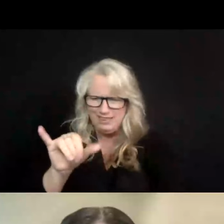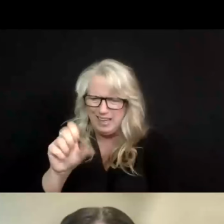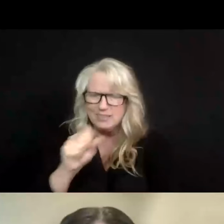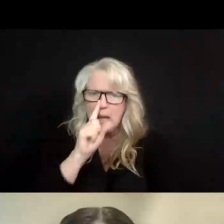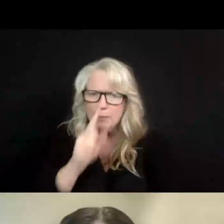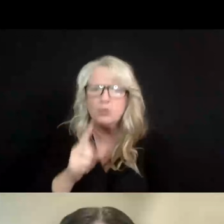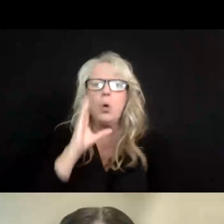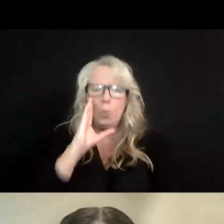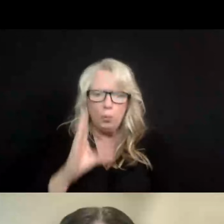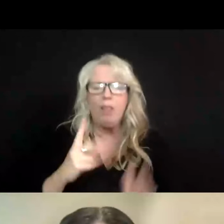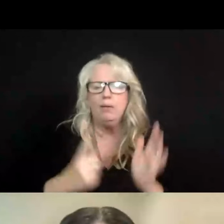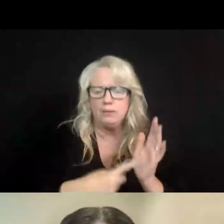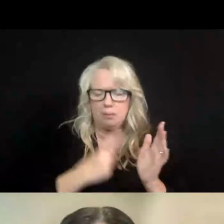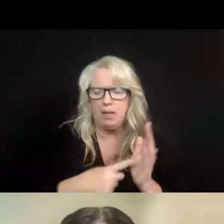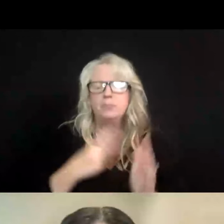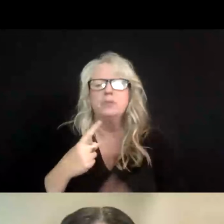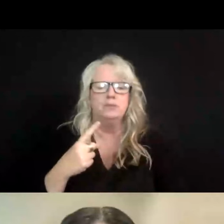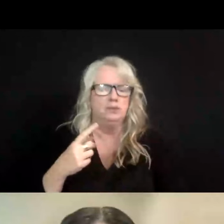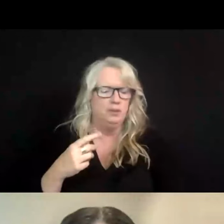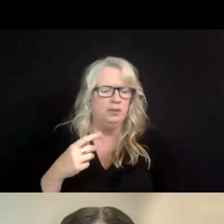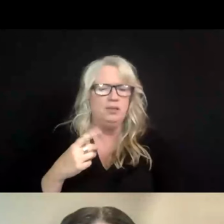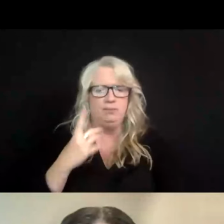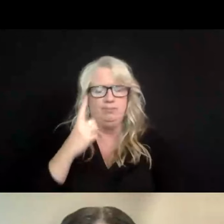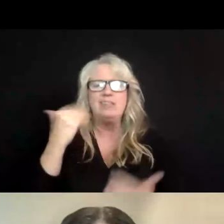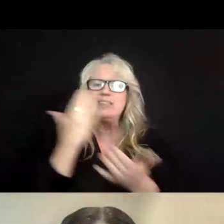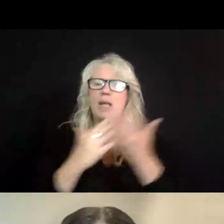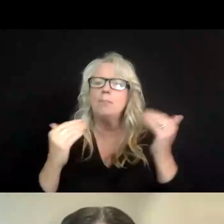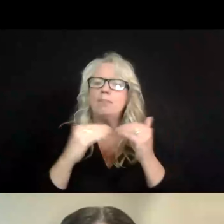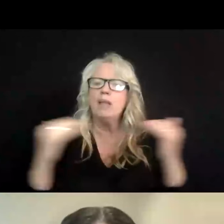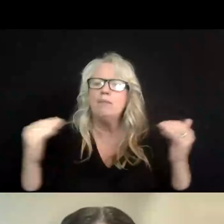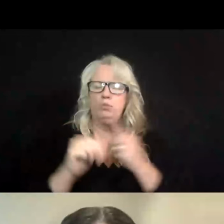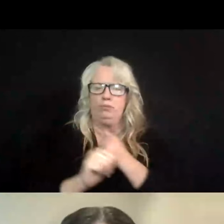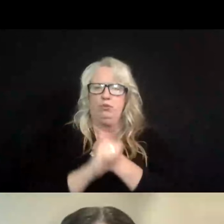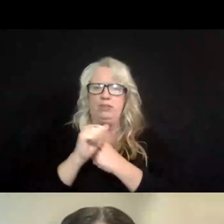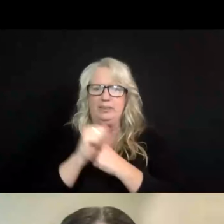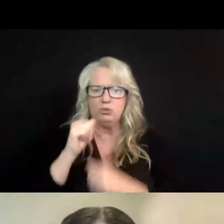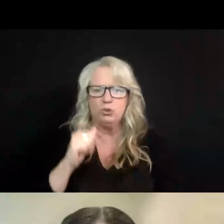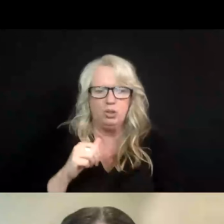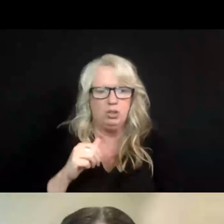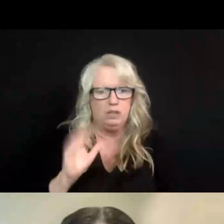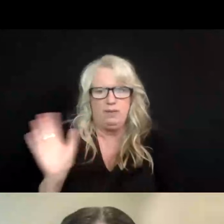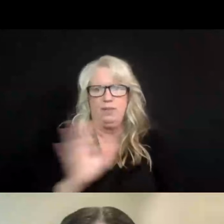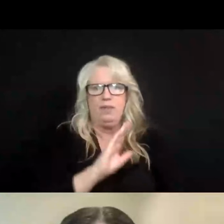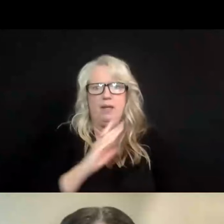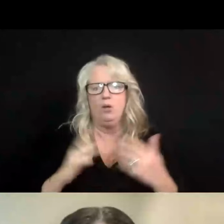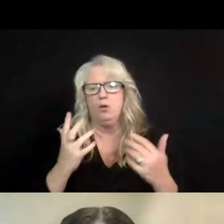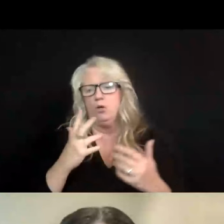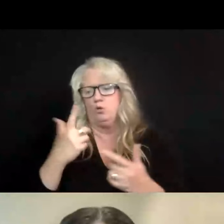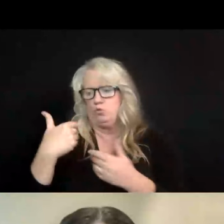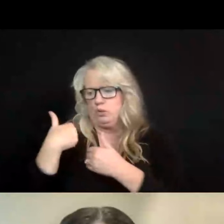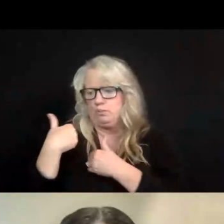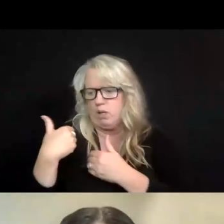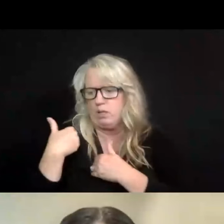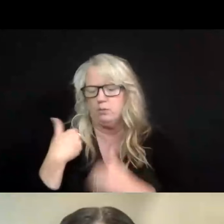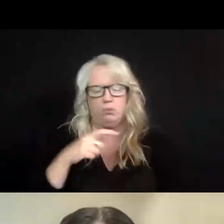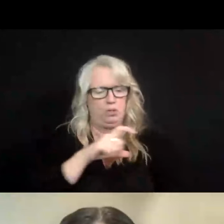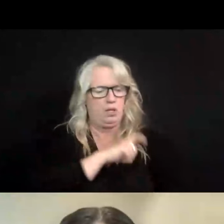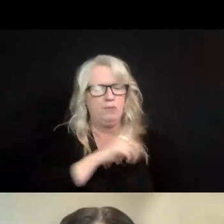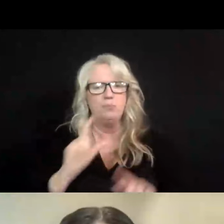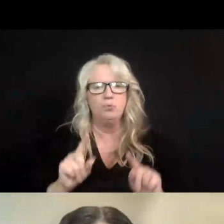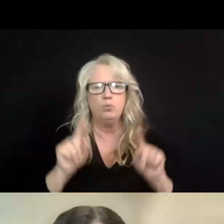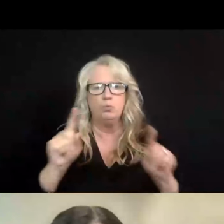going to be those times where there's going to be a level of danger where we do need the responsible law enforcement to go out and to make